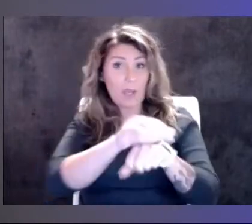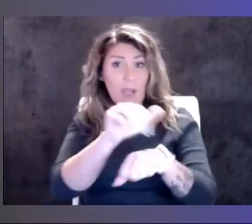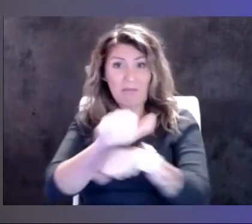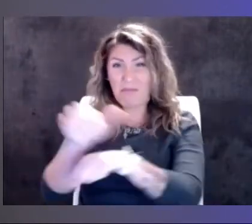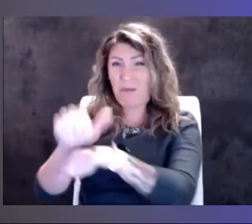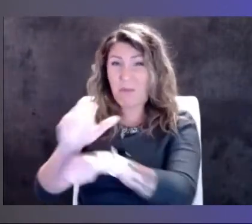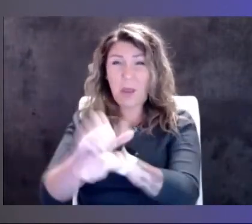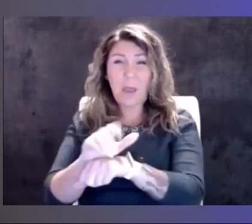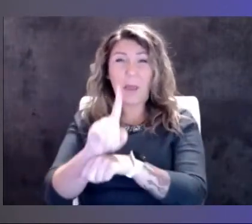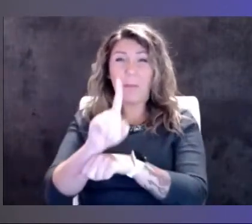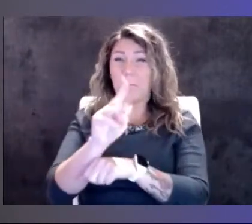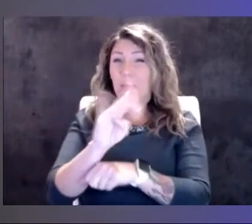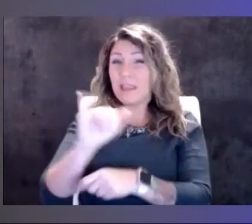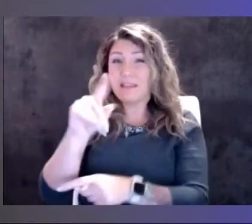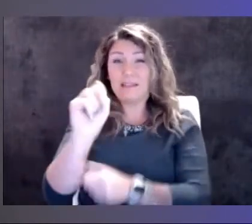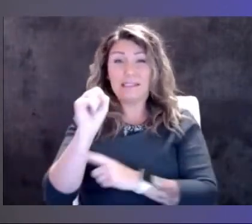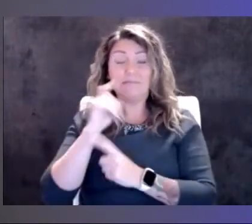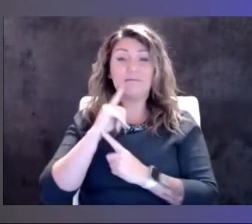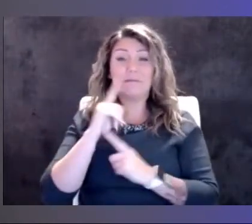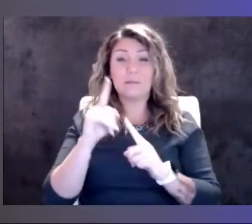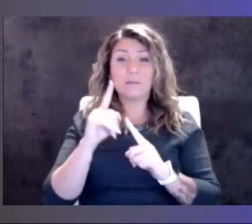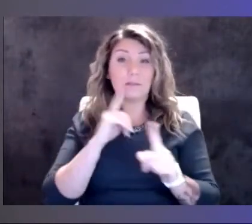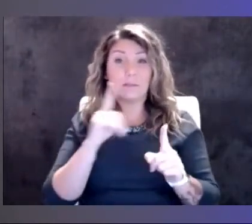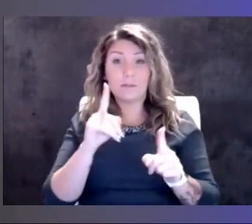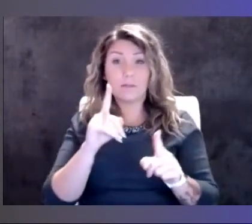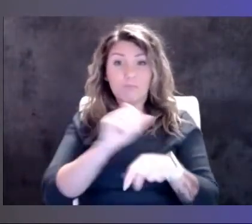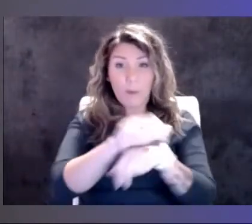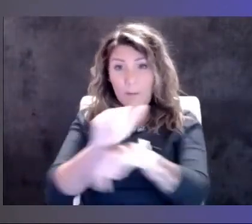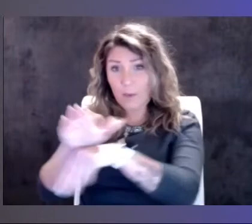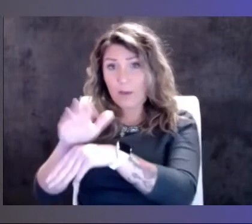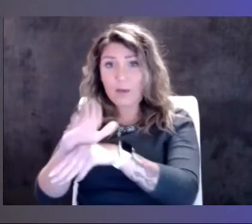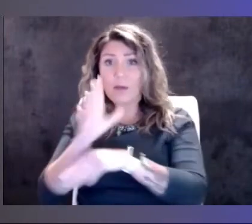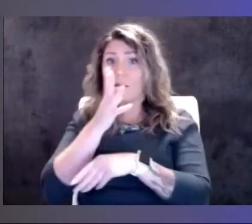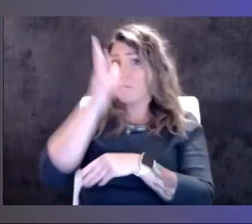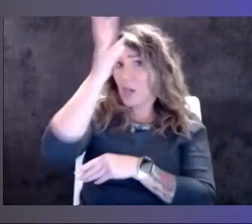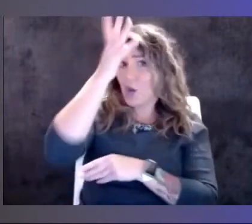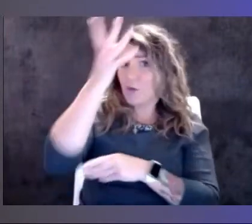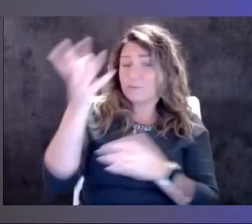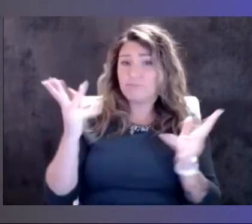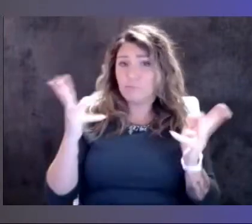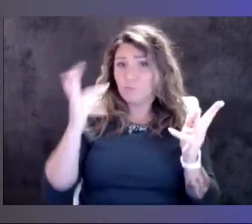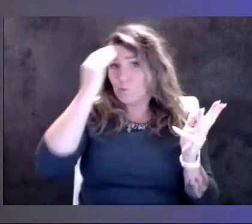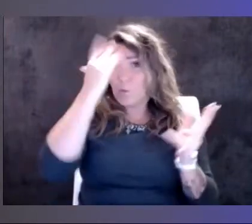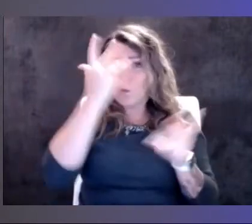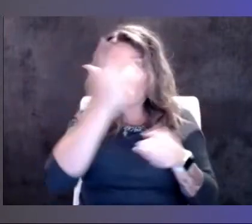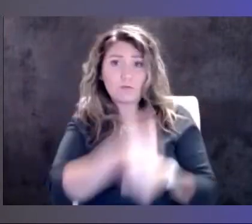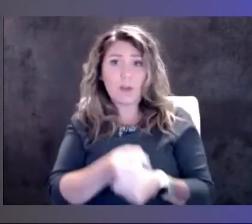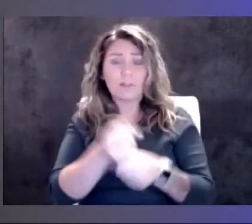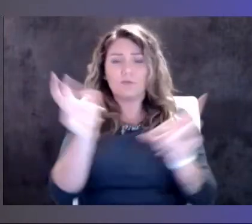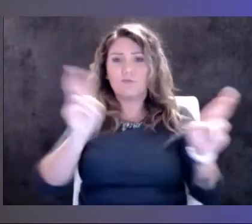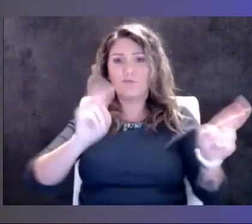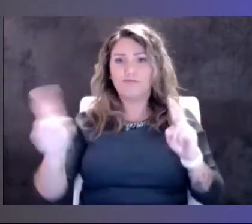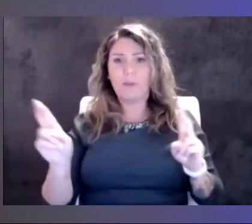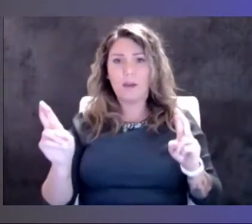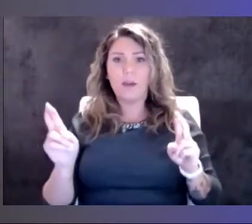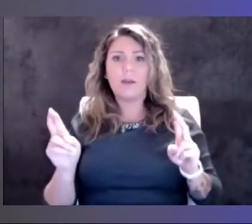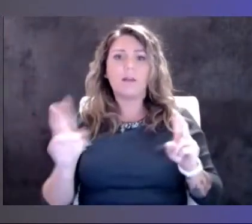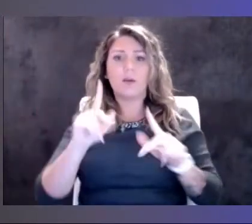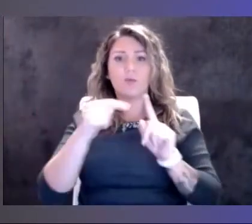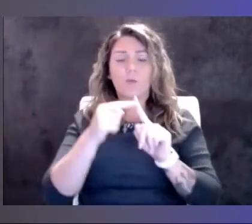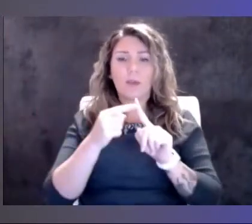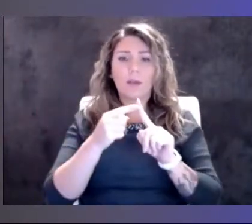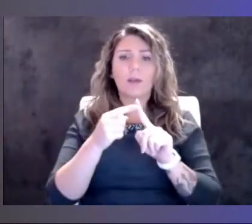vaccine located in places that parents already know and trust so that they can get that vaccine when it is